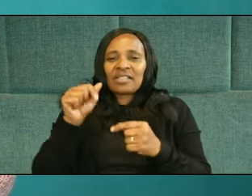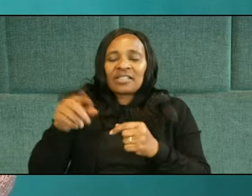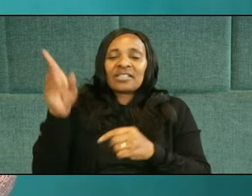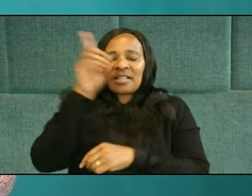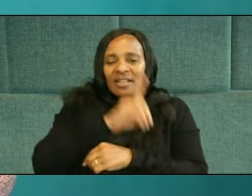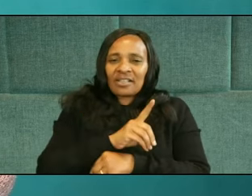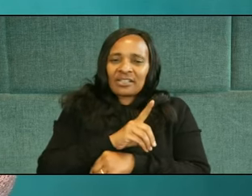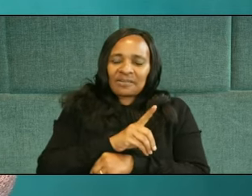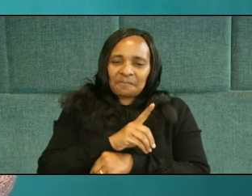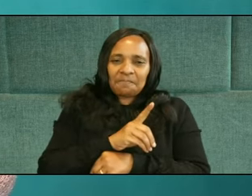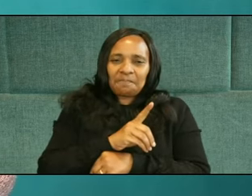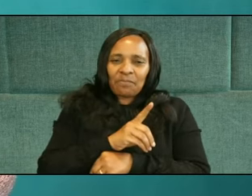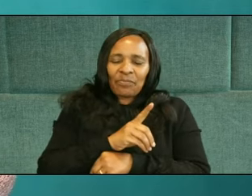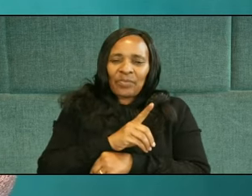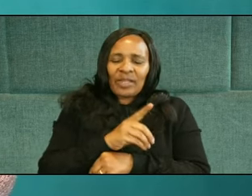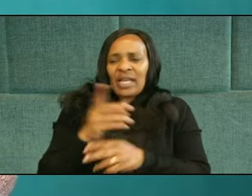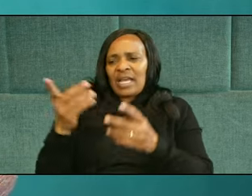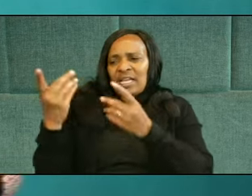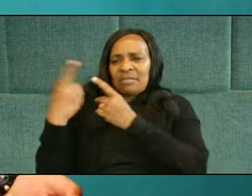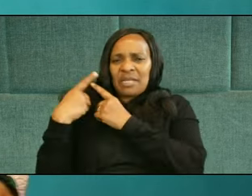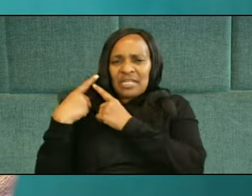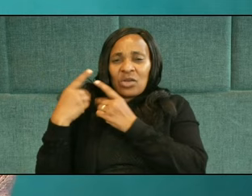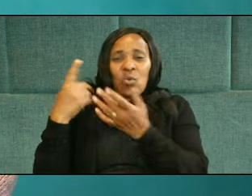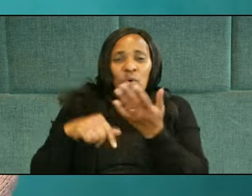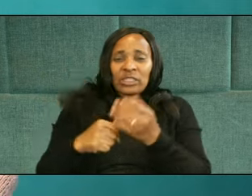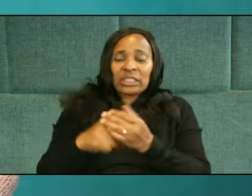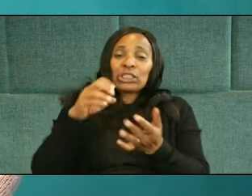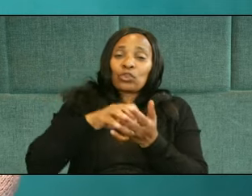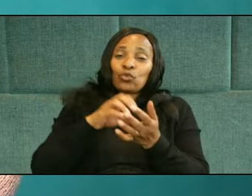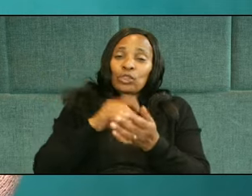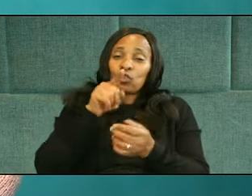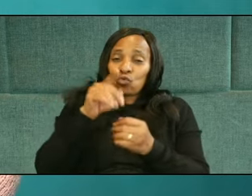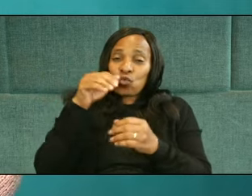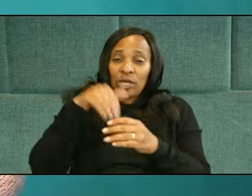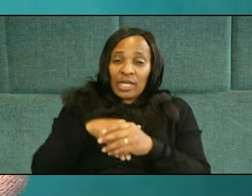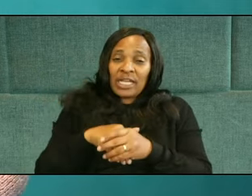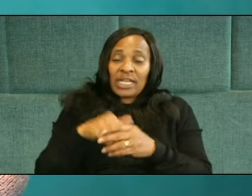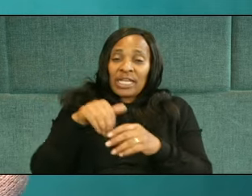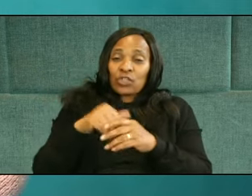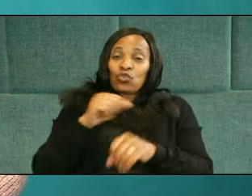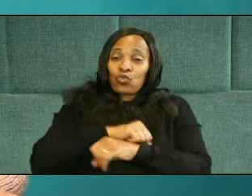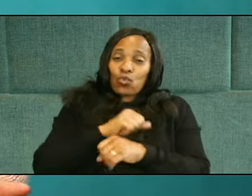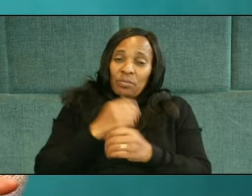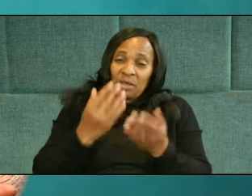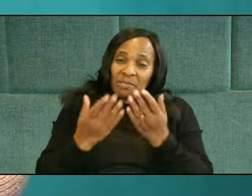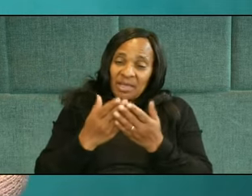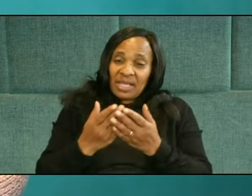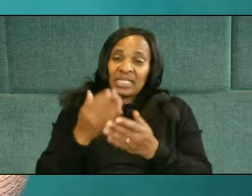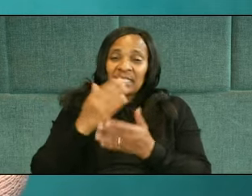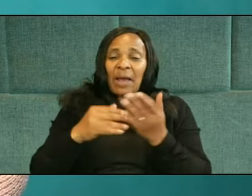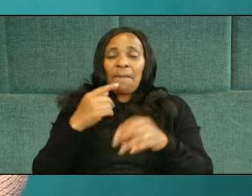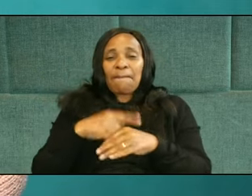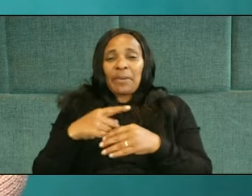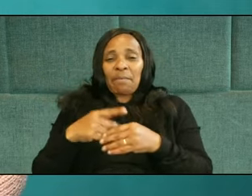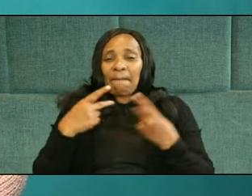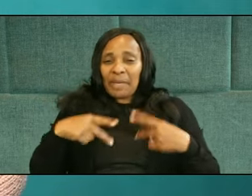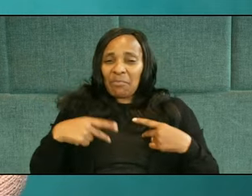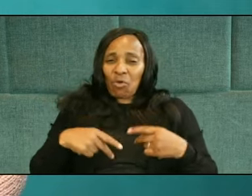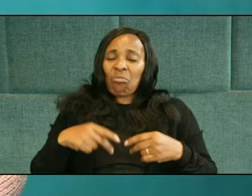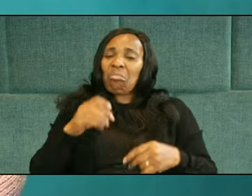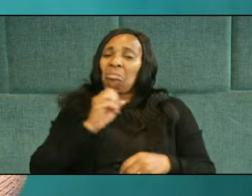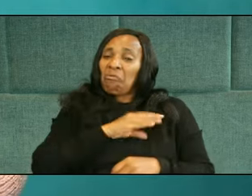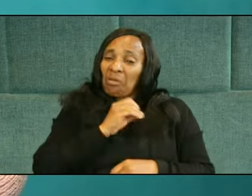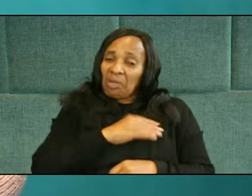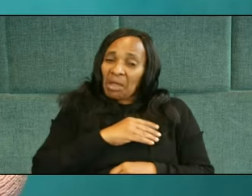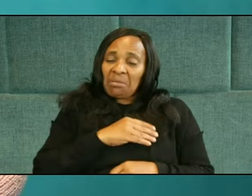days, depending in whatever situation you're in, either in school. Some people are very scared about whatever it